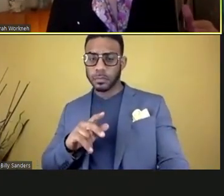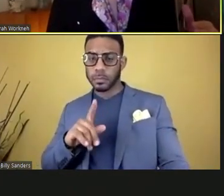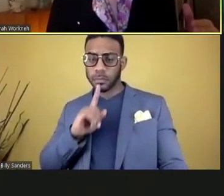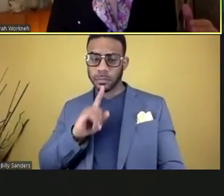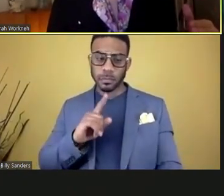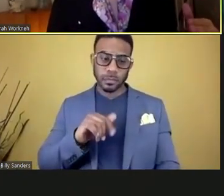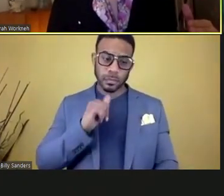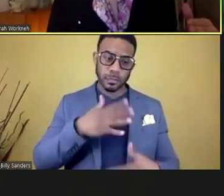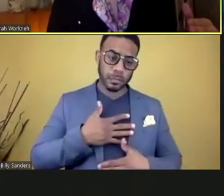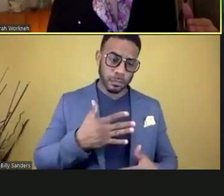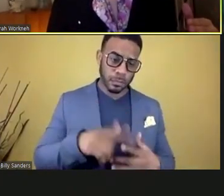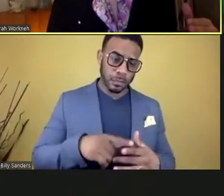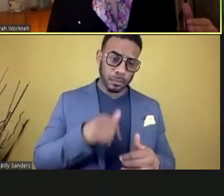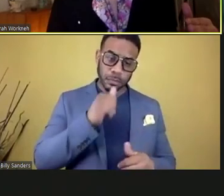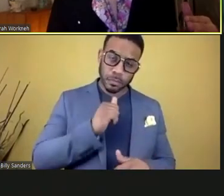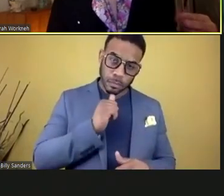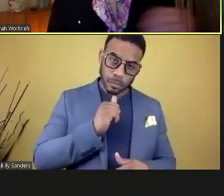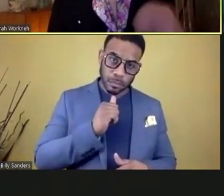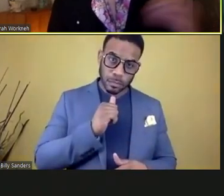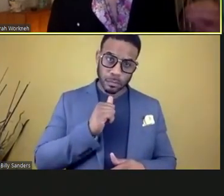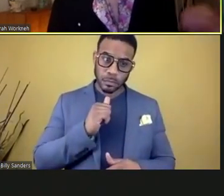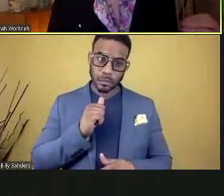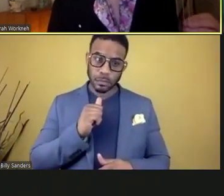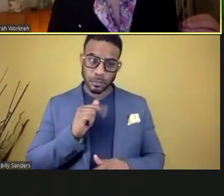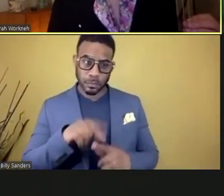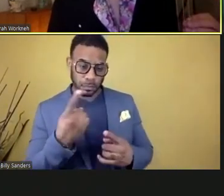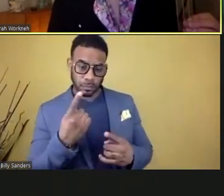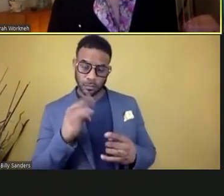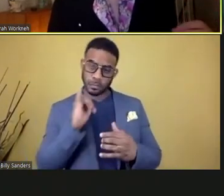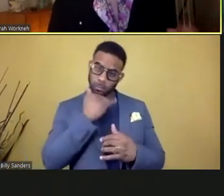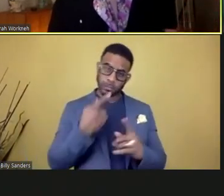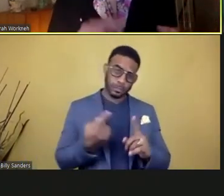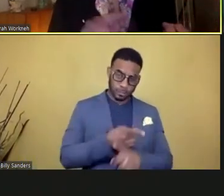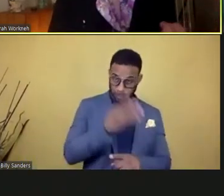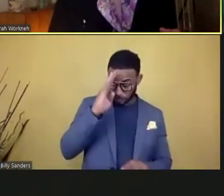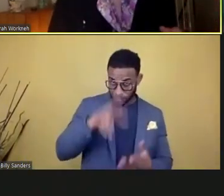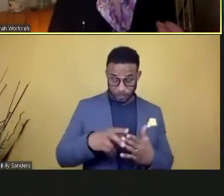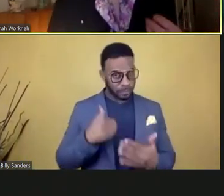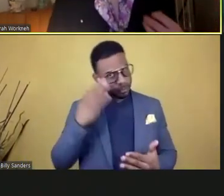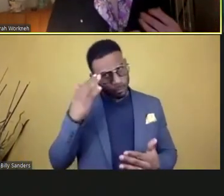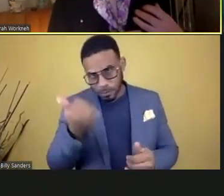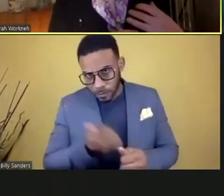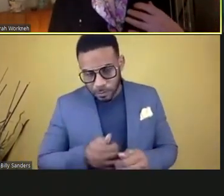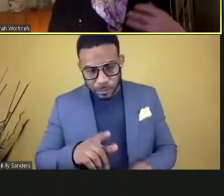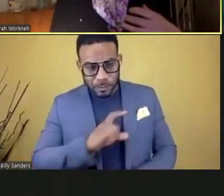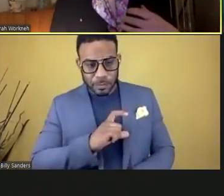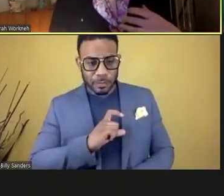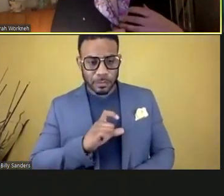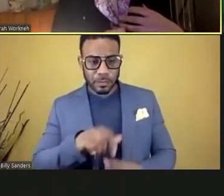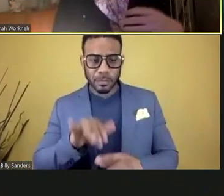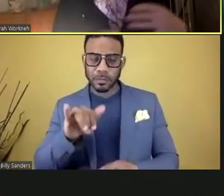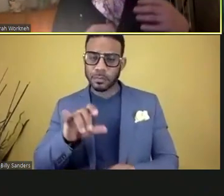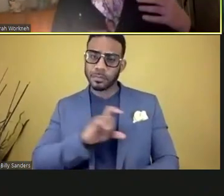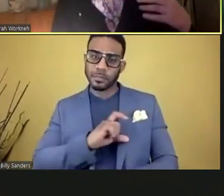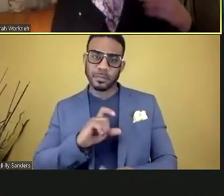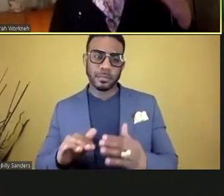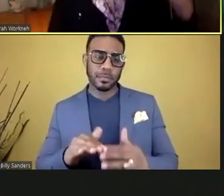not willing to tolerate when something goes wrong. You know, I know every police officer in that town,